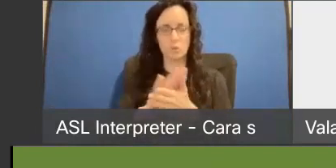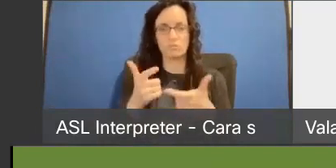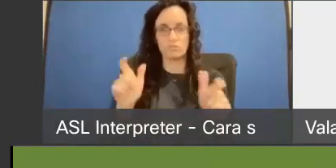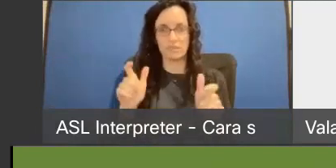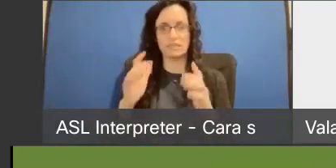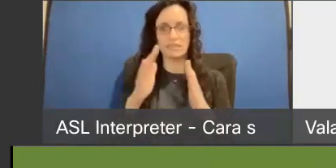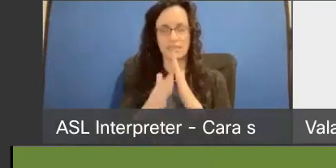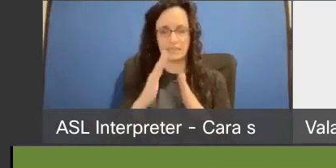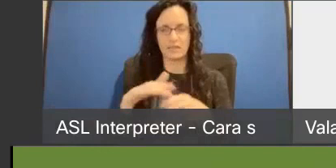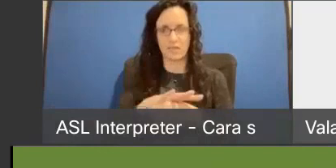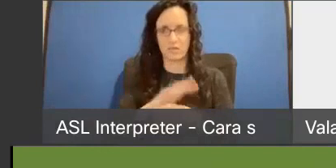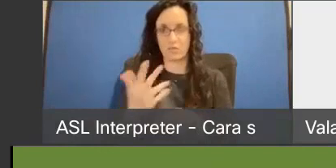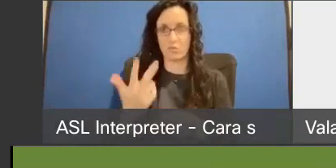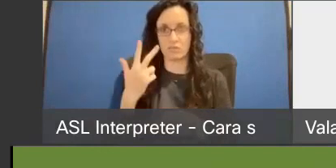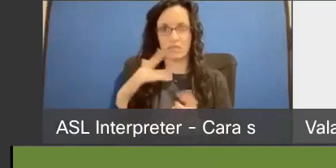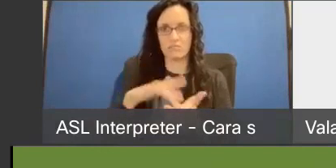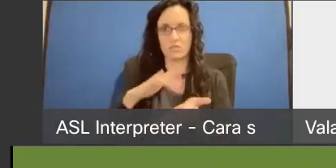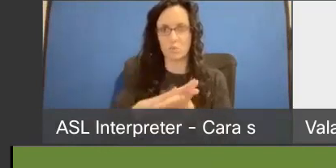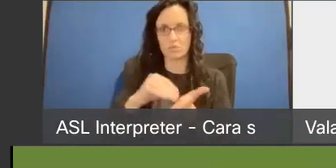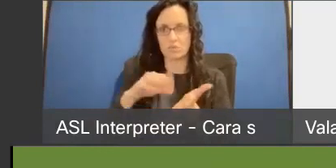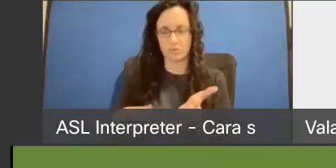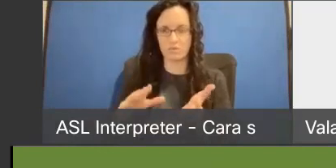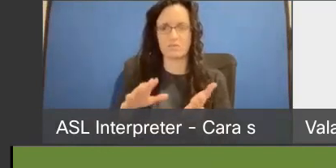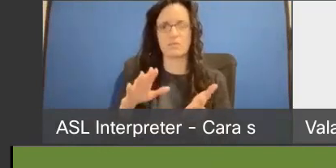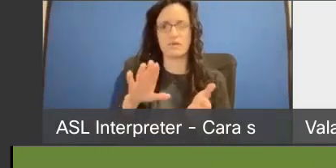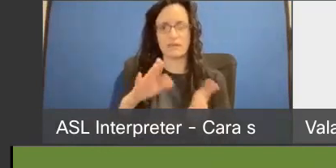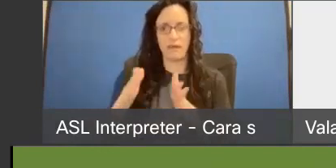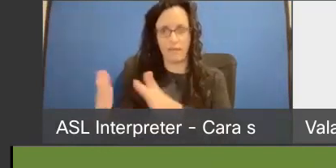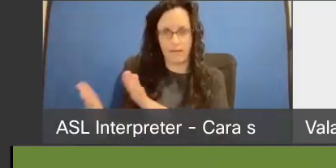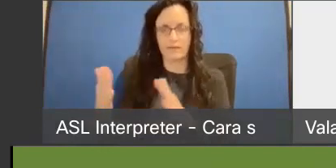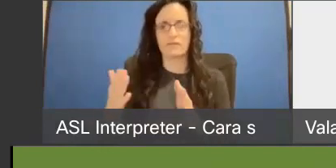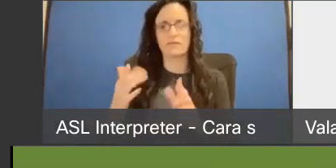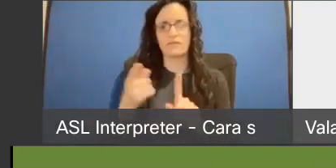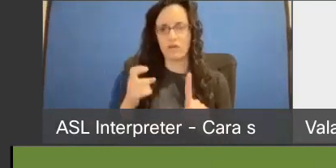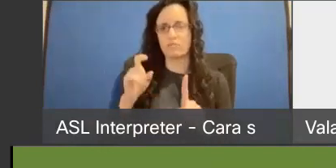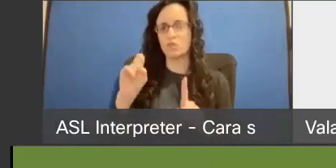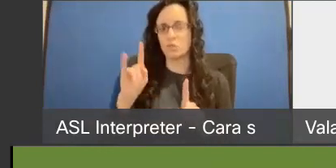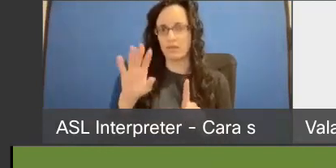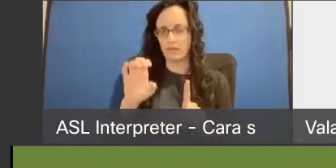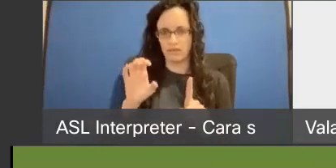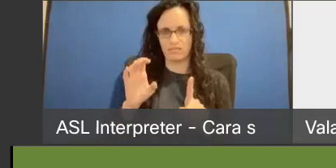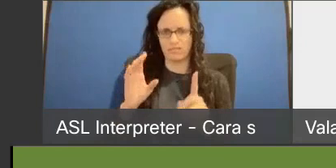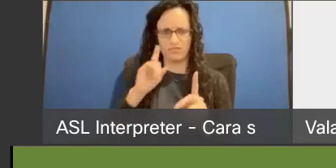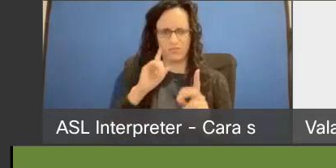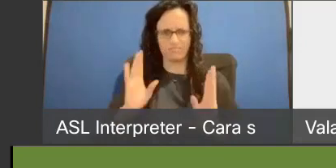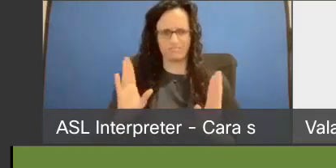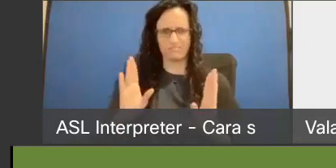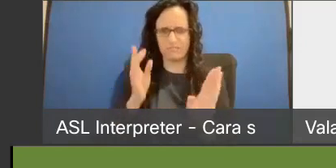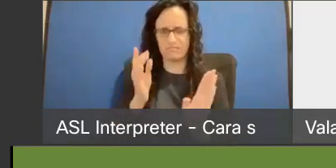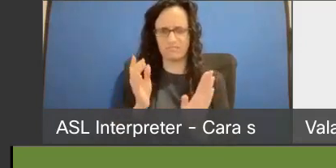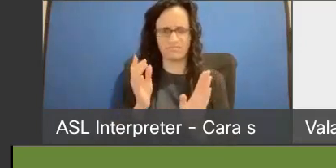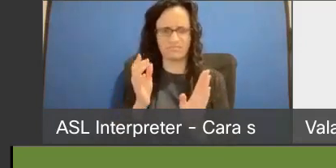middle schoolers had died of suicide over a couple of years. And we were doing